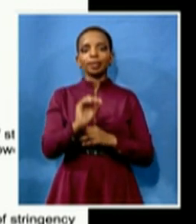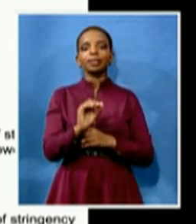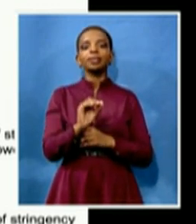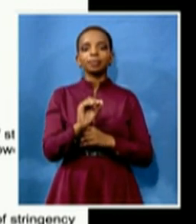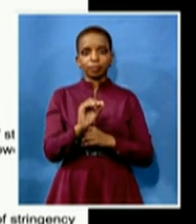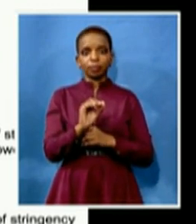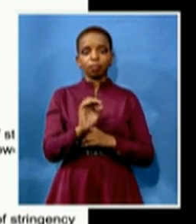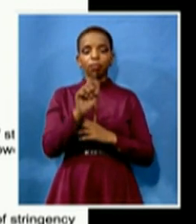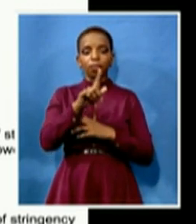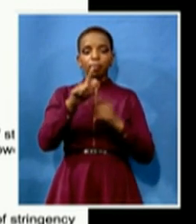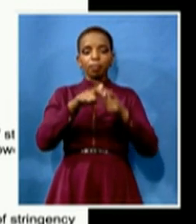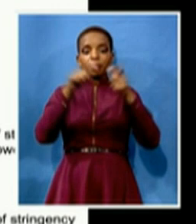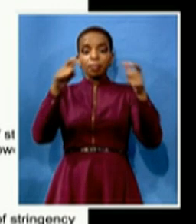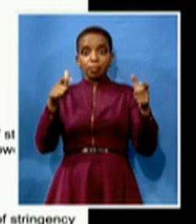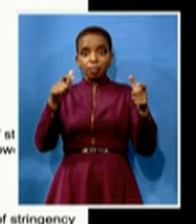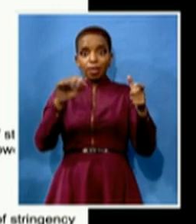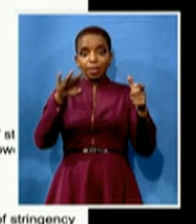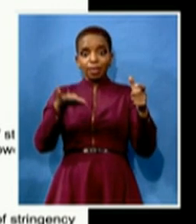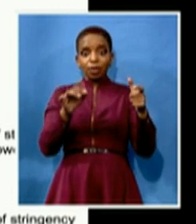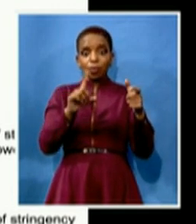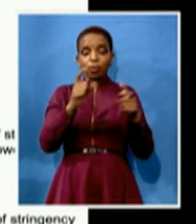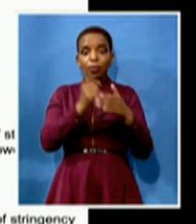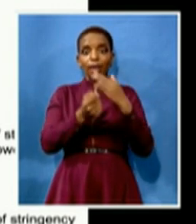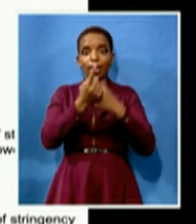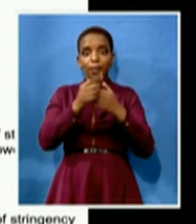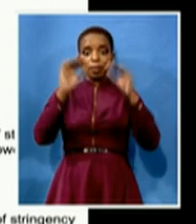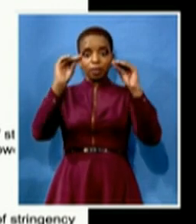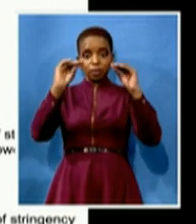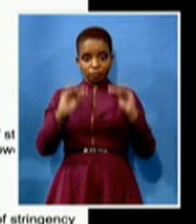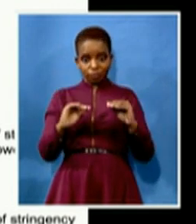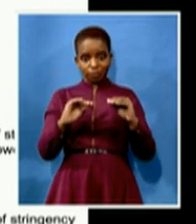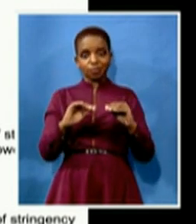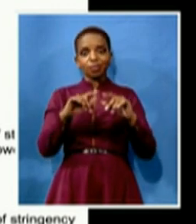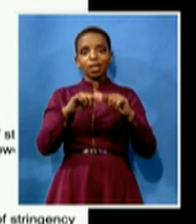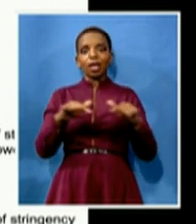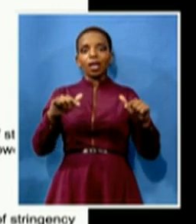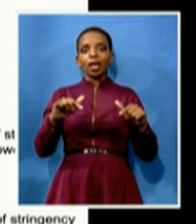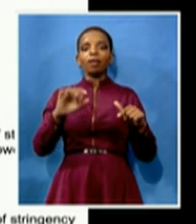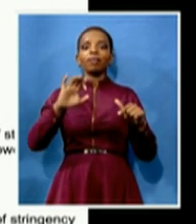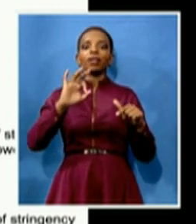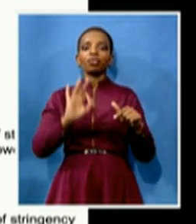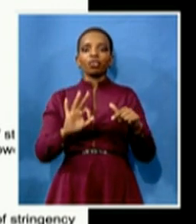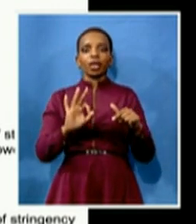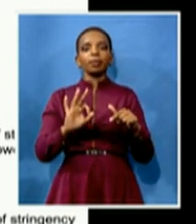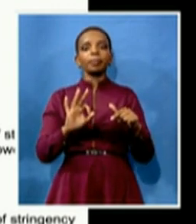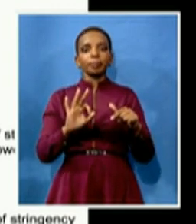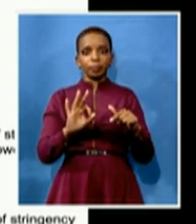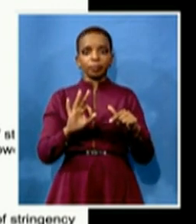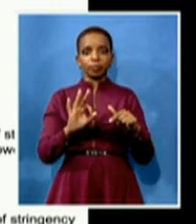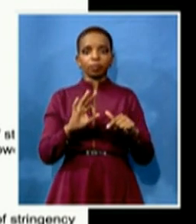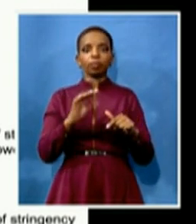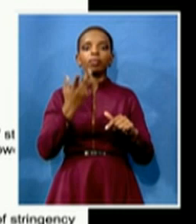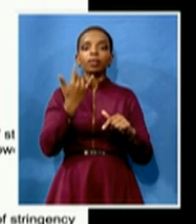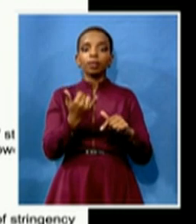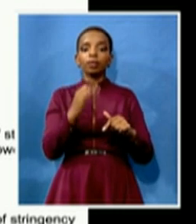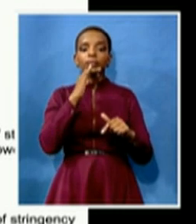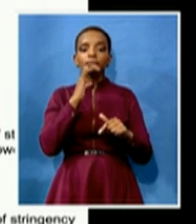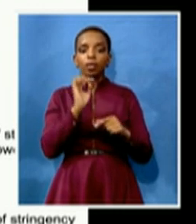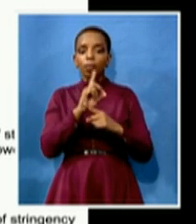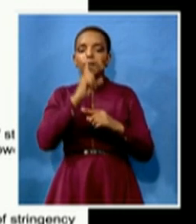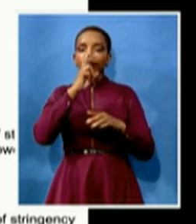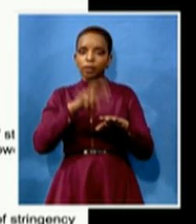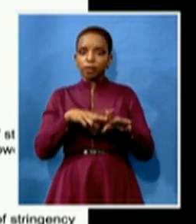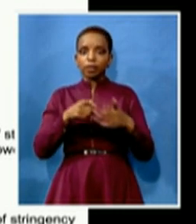level 4 to level 3, which warrants the transition to level 3. And that's the algorithm that we offer to